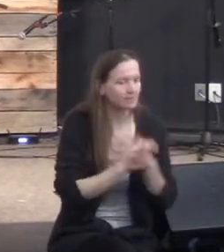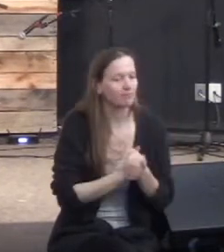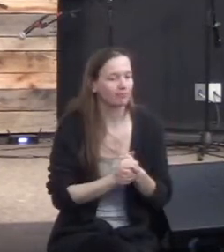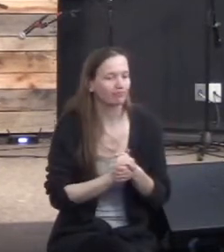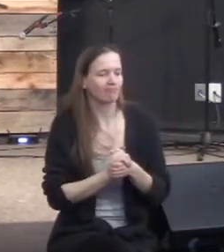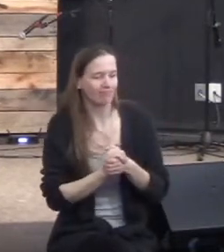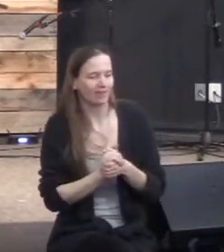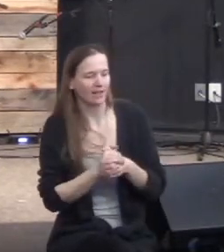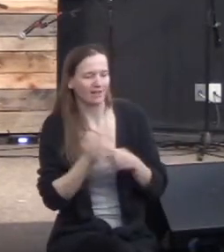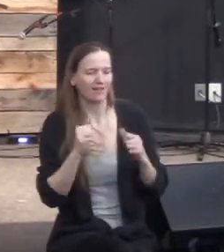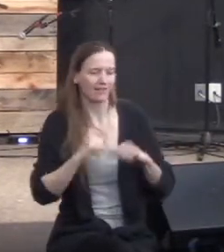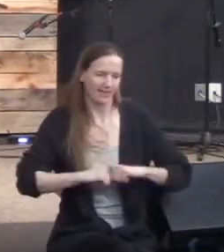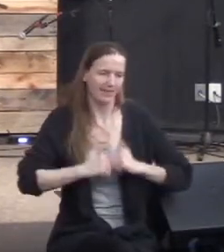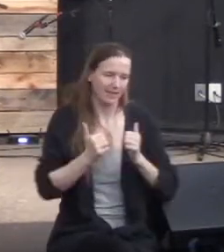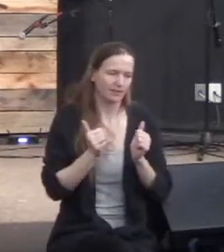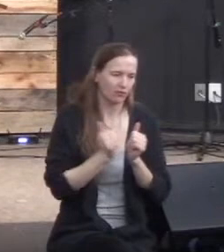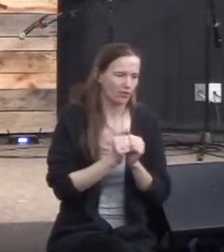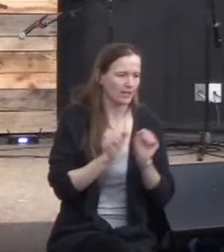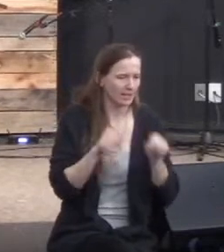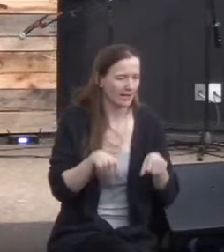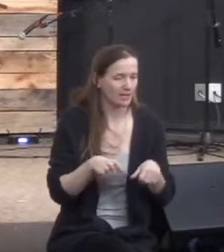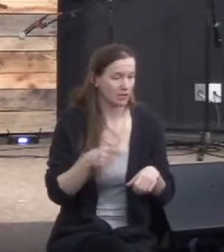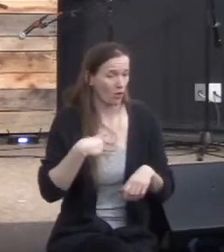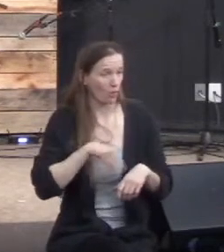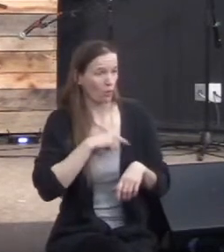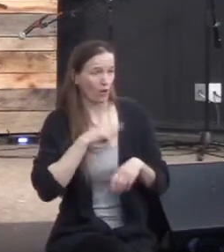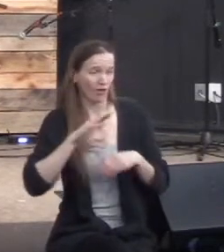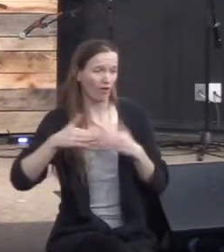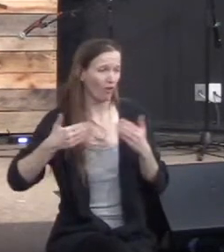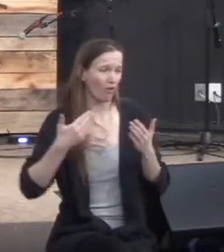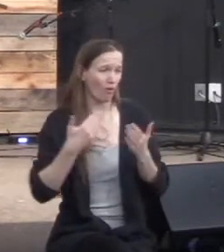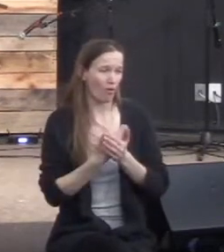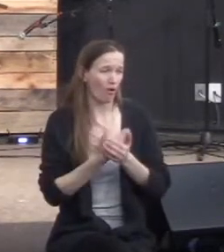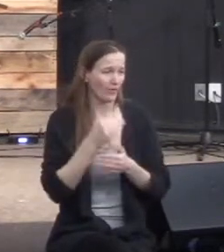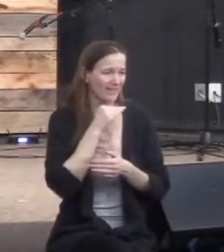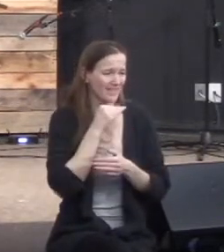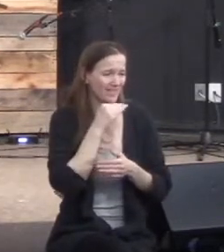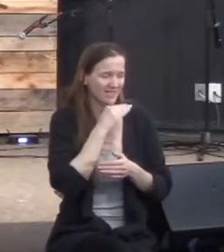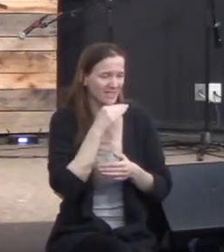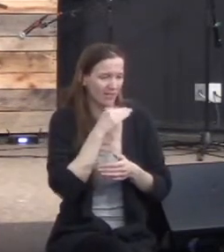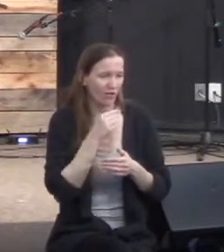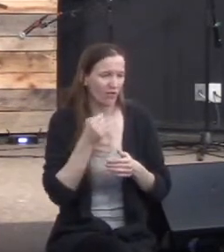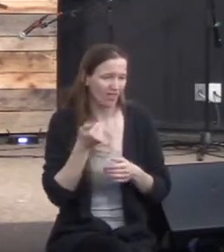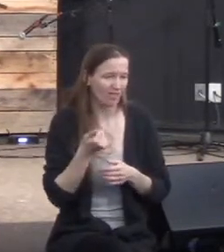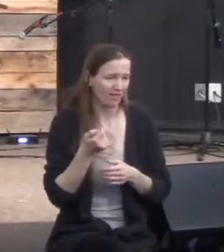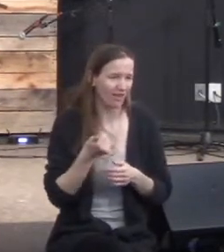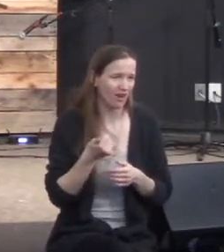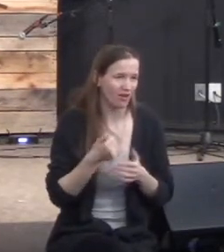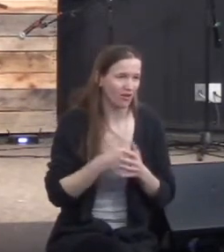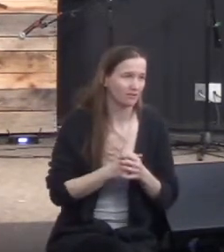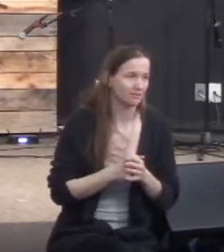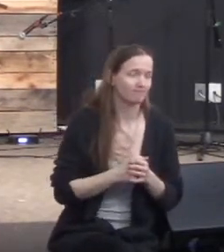all deceitful to a certain degree. The only way we know to stop is when our conscience finally goes,